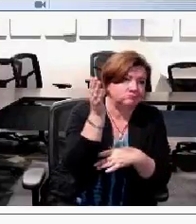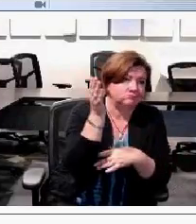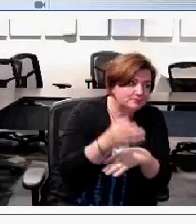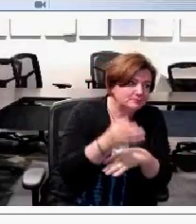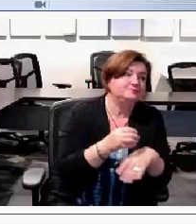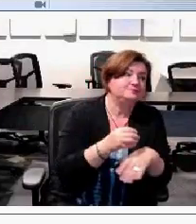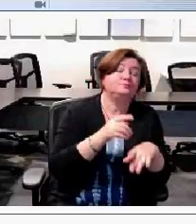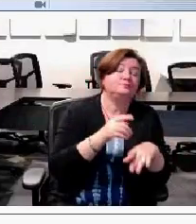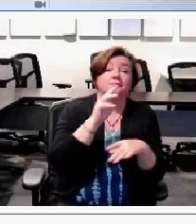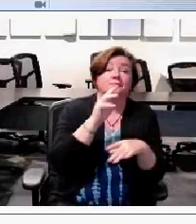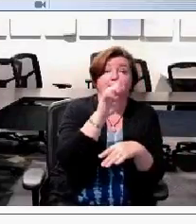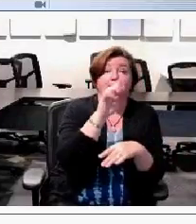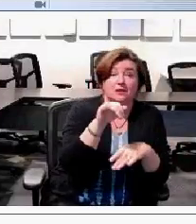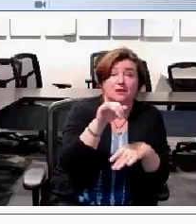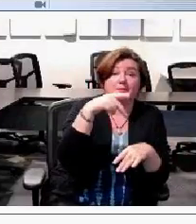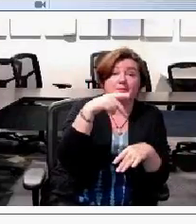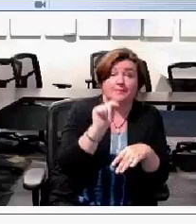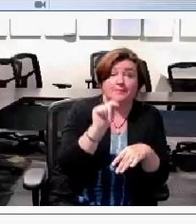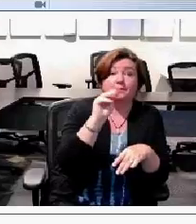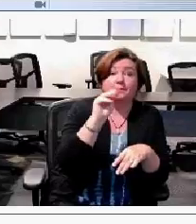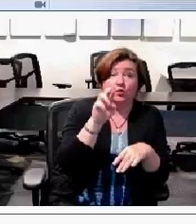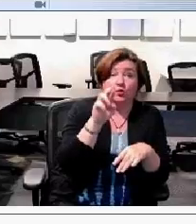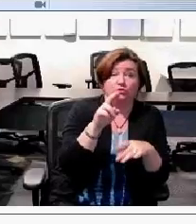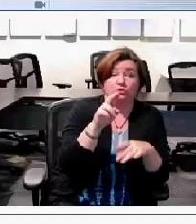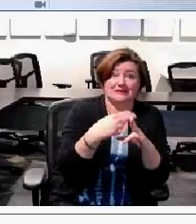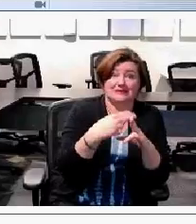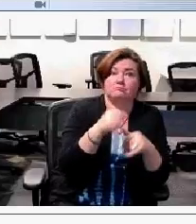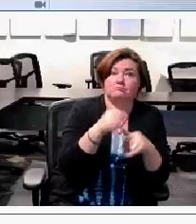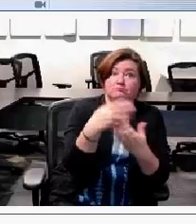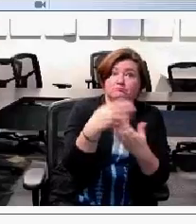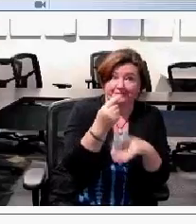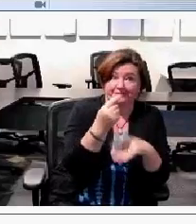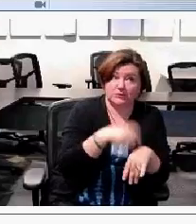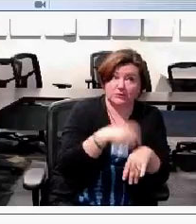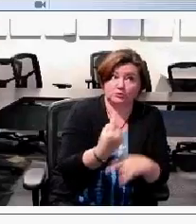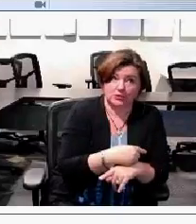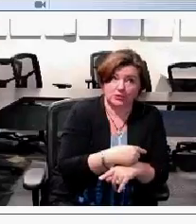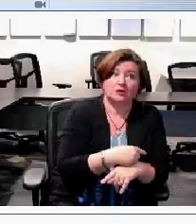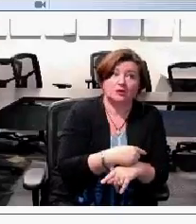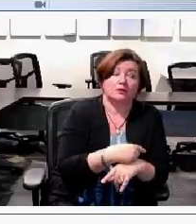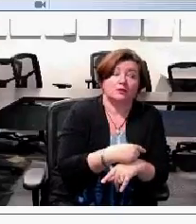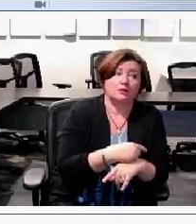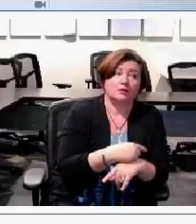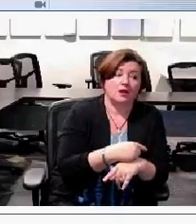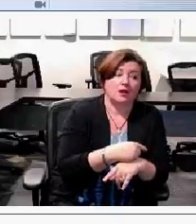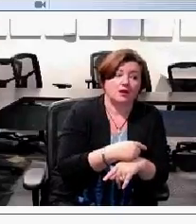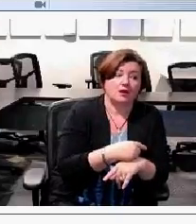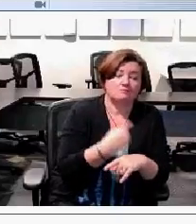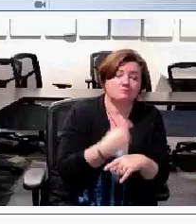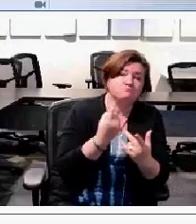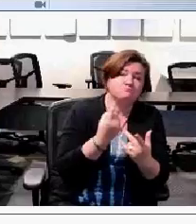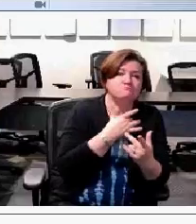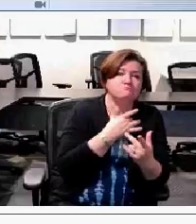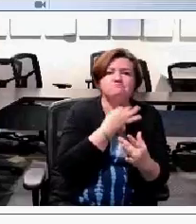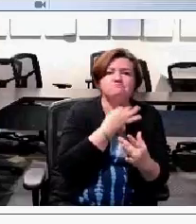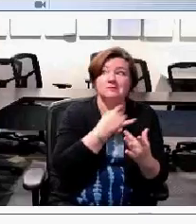Mary Pat Moeller's name has come up a couple of times today, and I've actually asked if we could invite her for